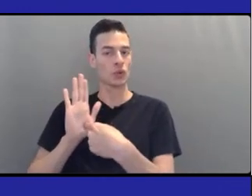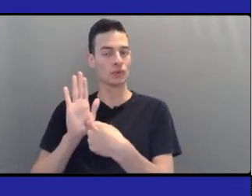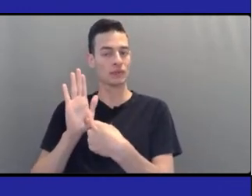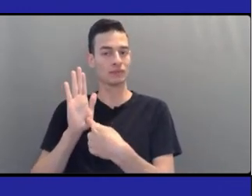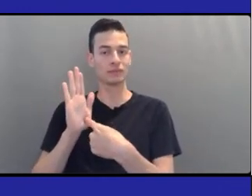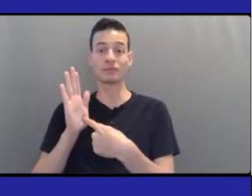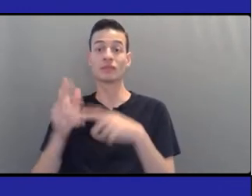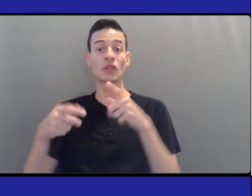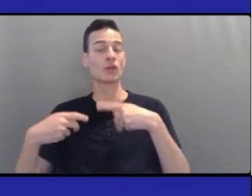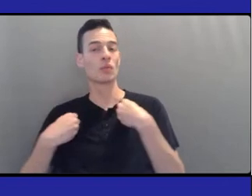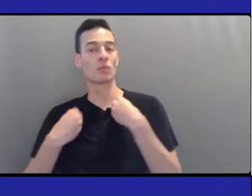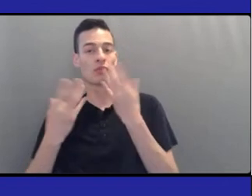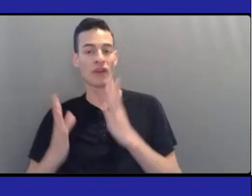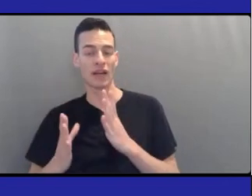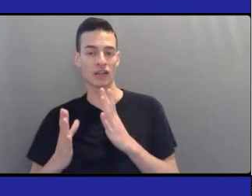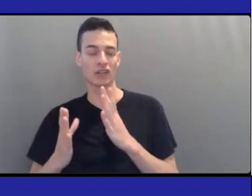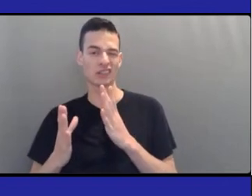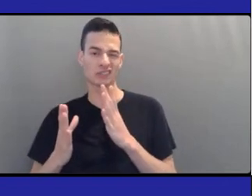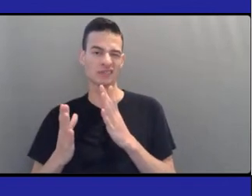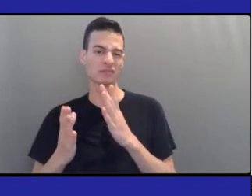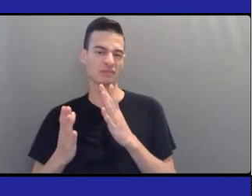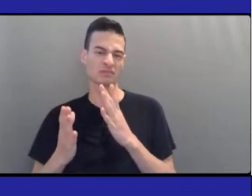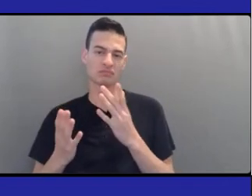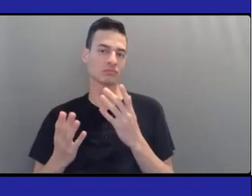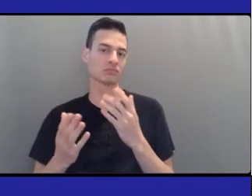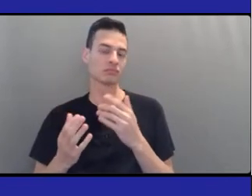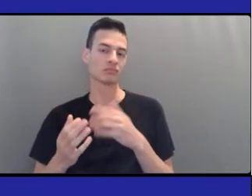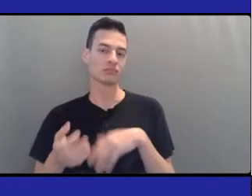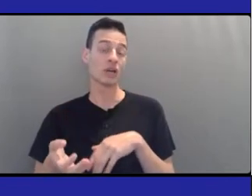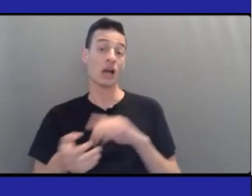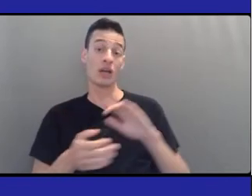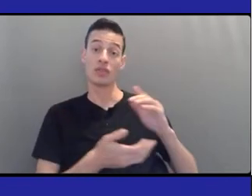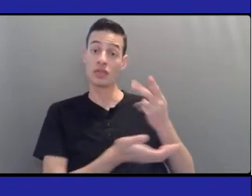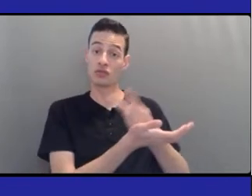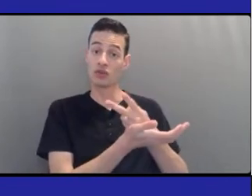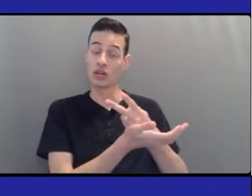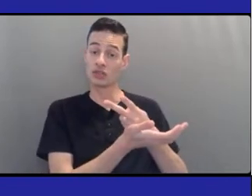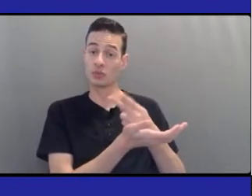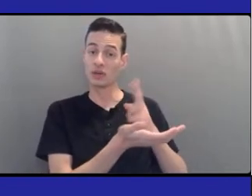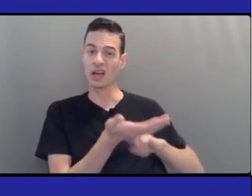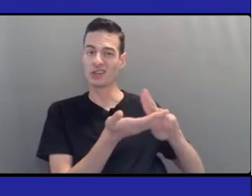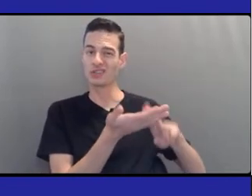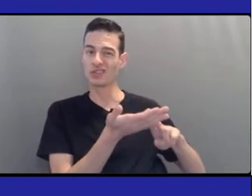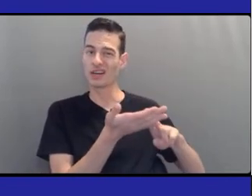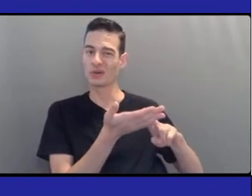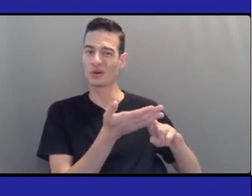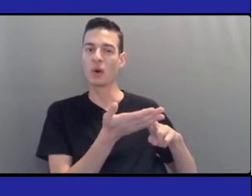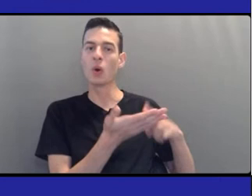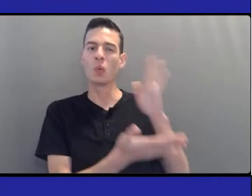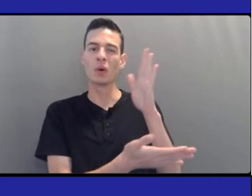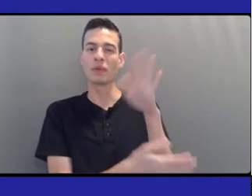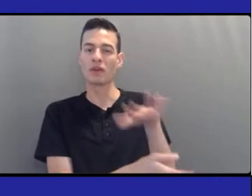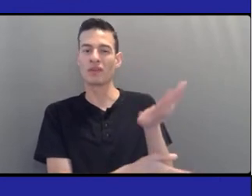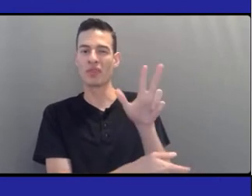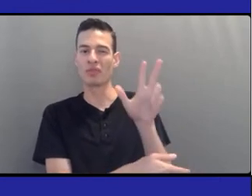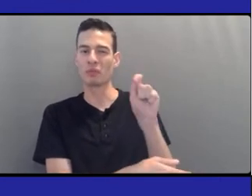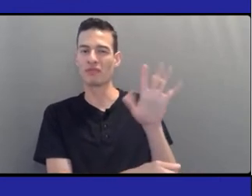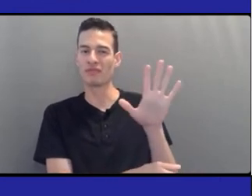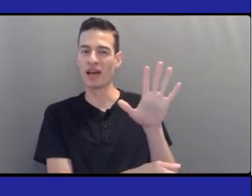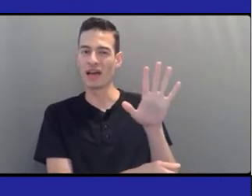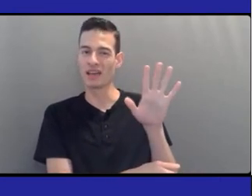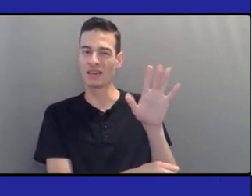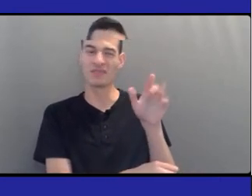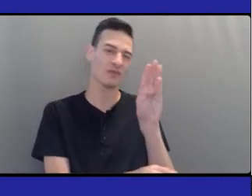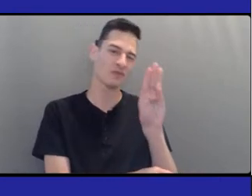workforce. The graduate medical education contract is going to run about the $3.5 to $4 million in the separate agreement. That